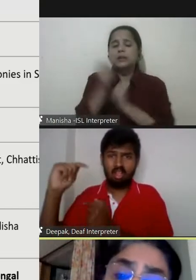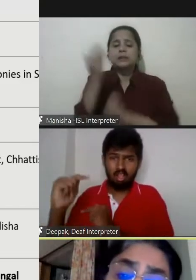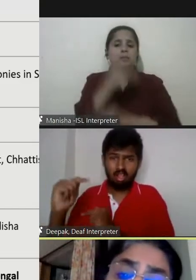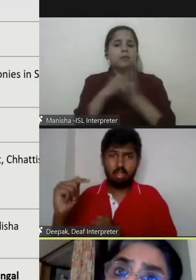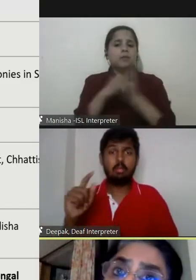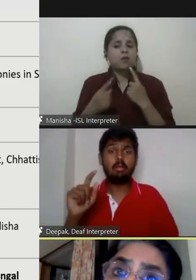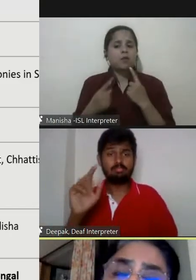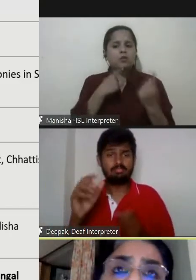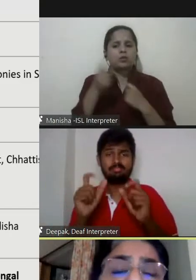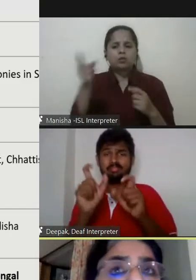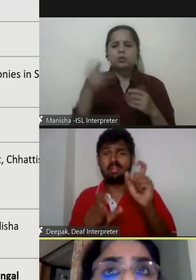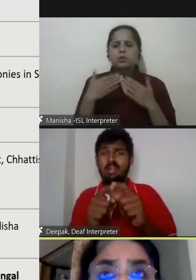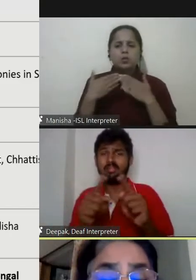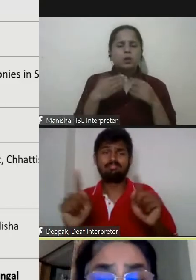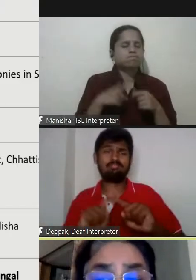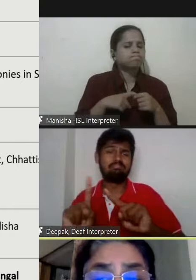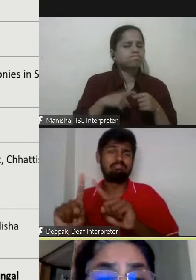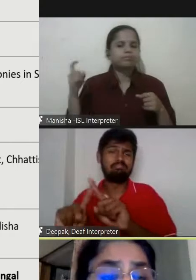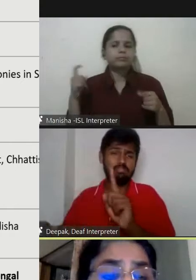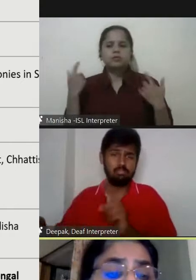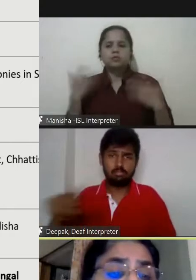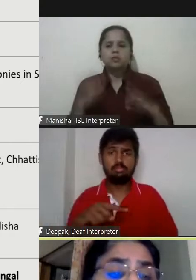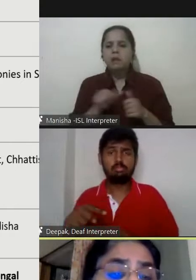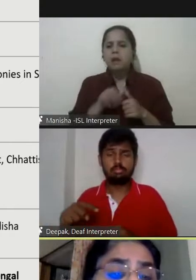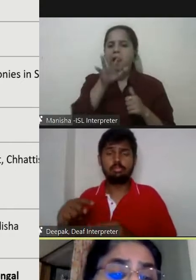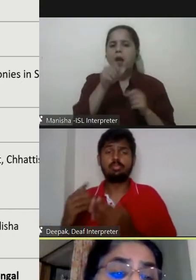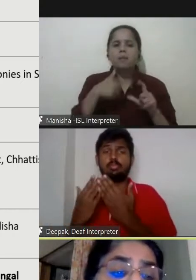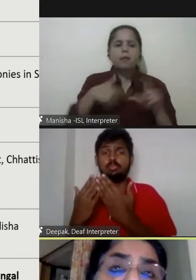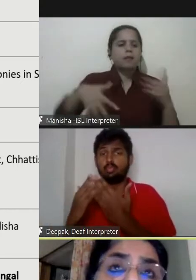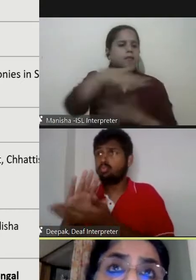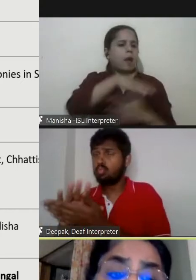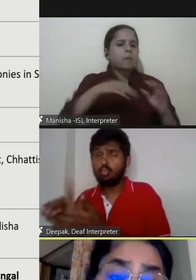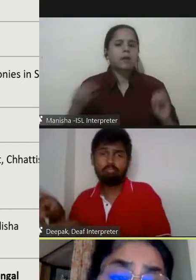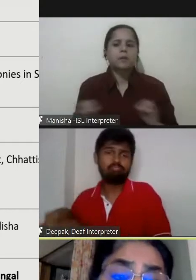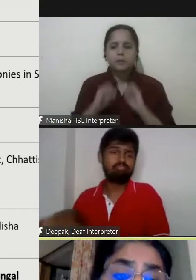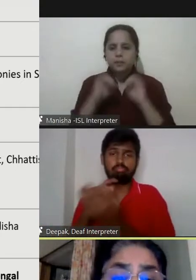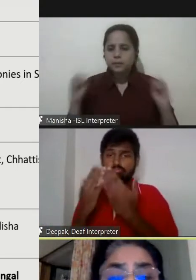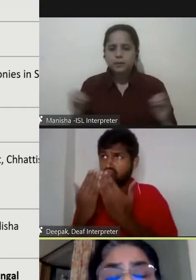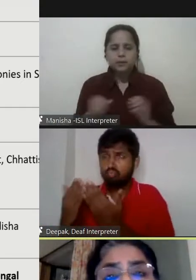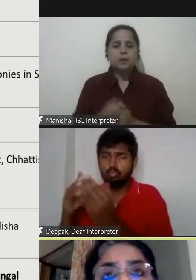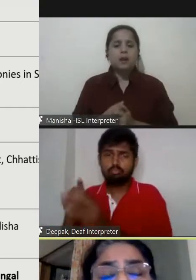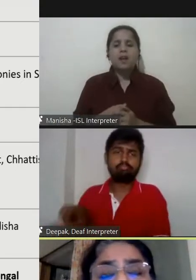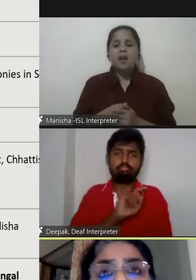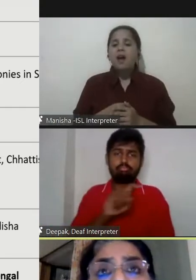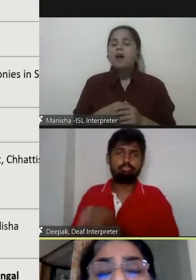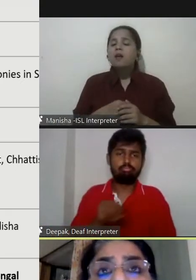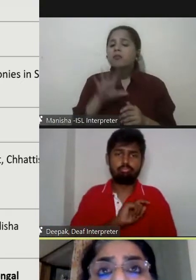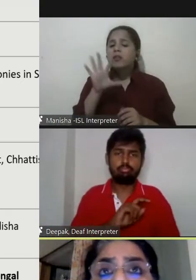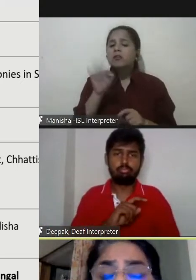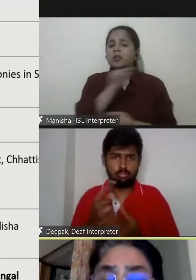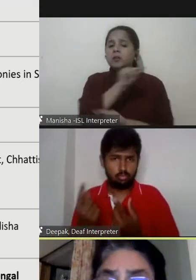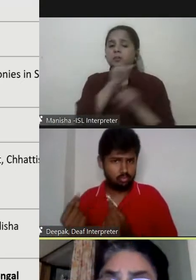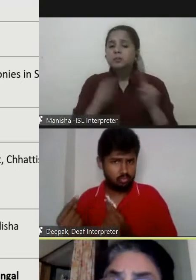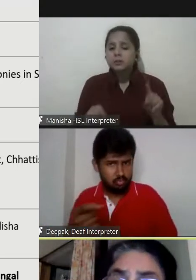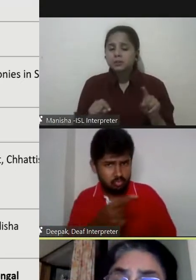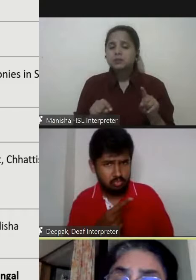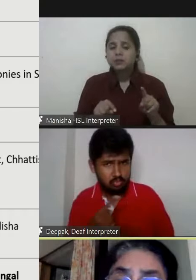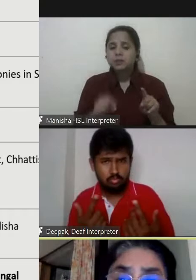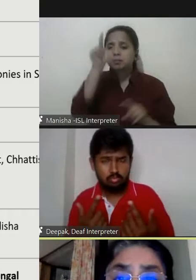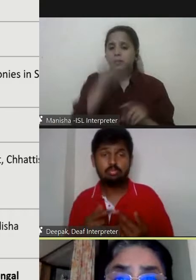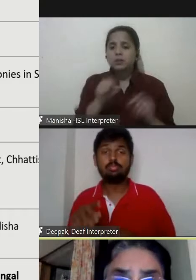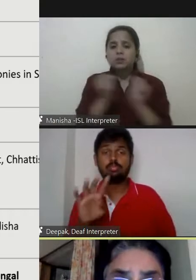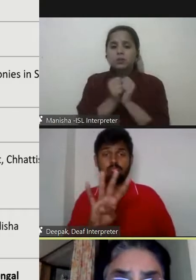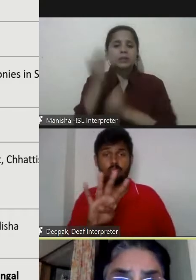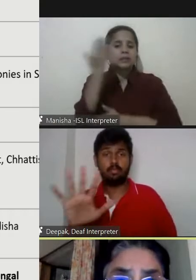had dropped out of school due to inaccessible environments, and more than half the persons with disabilities were